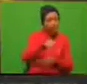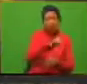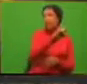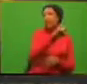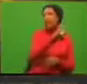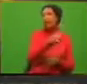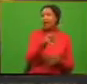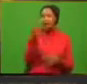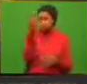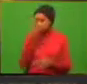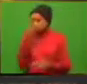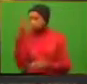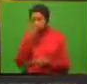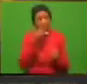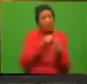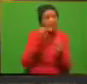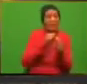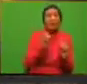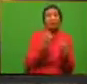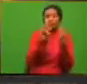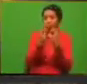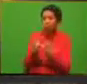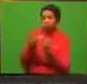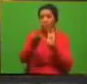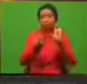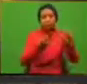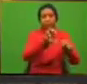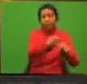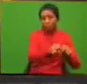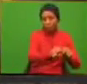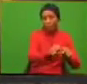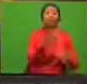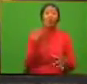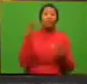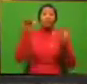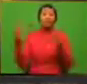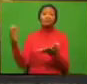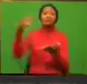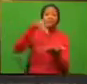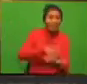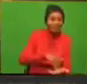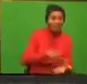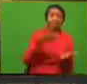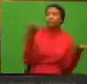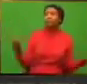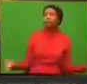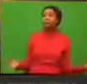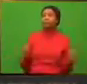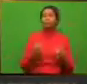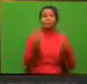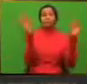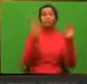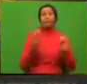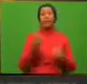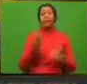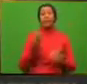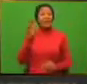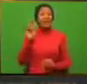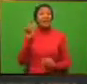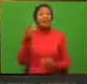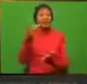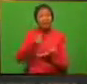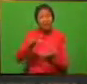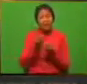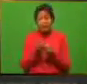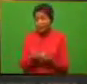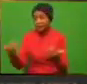Johannesburg, looking for better opportunities. When they get there, there are no opportunities. But if land were to be